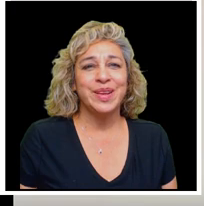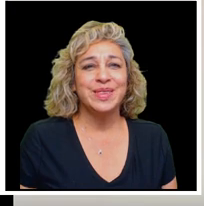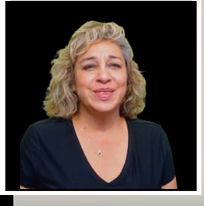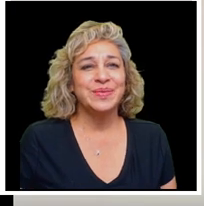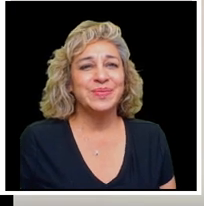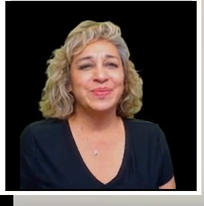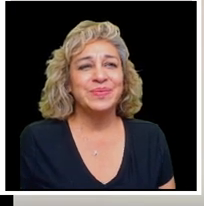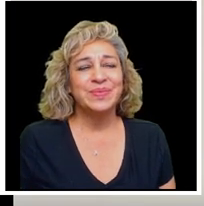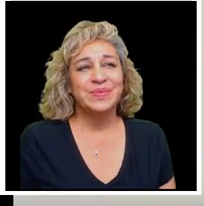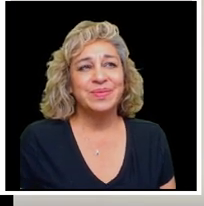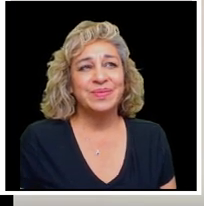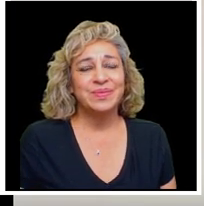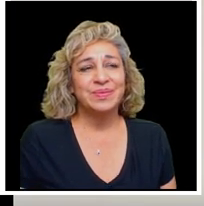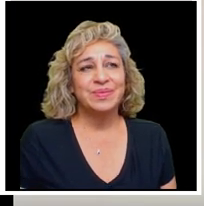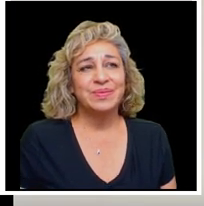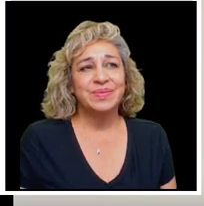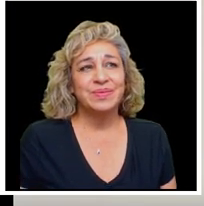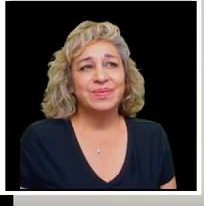properties